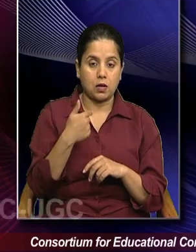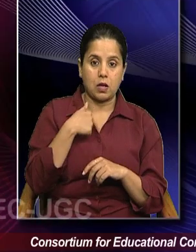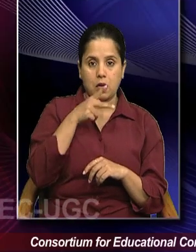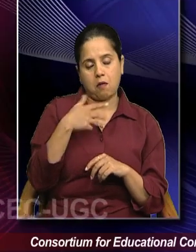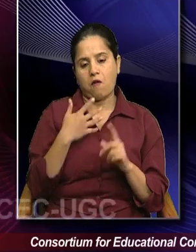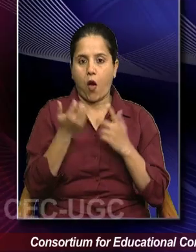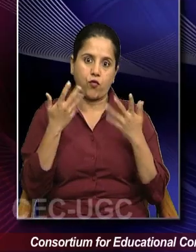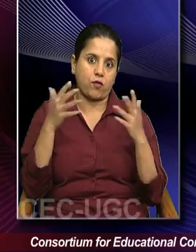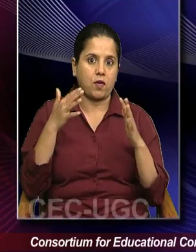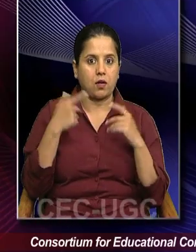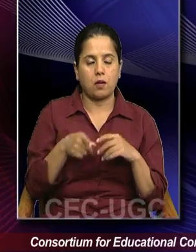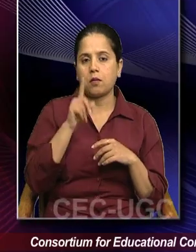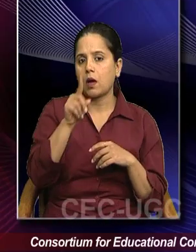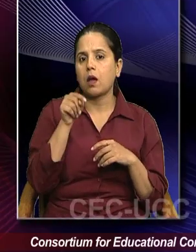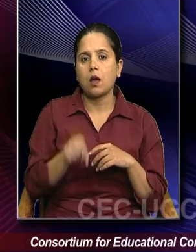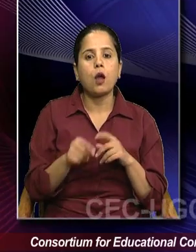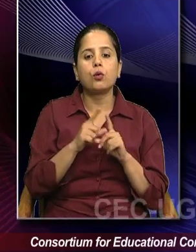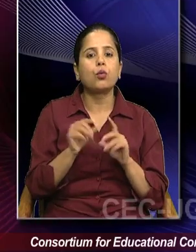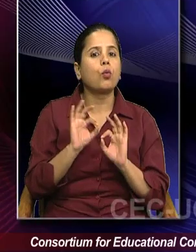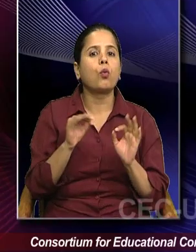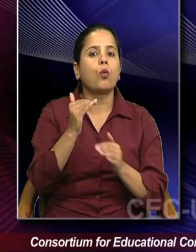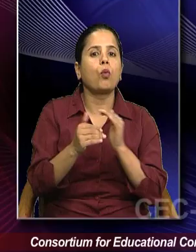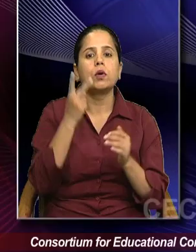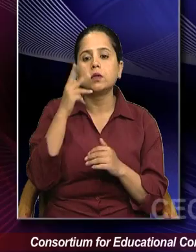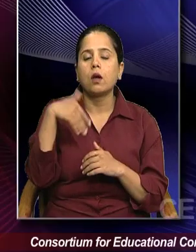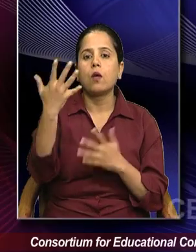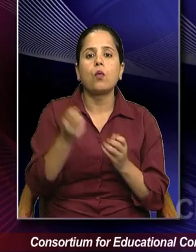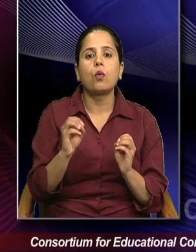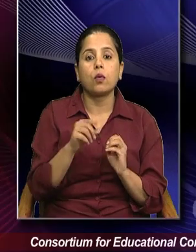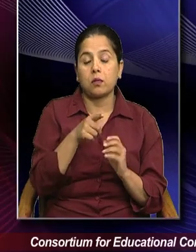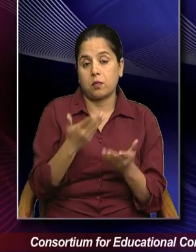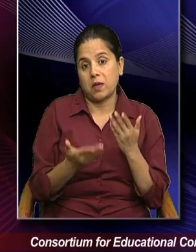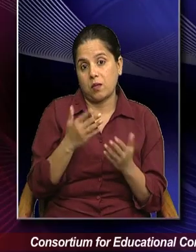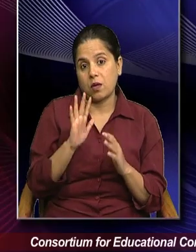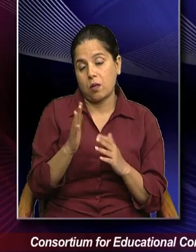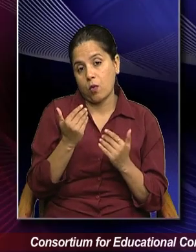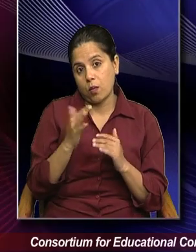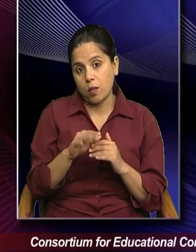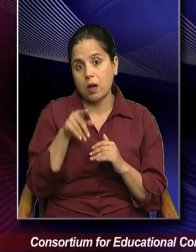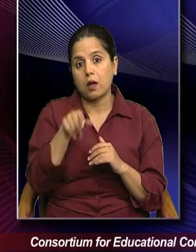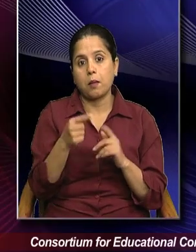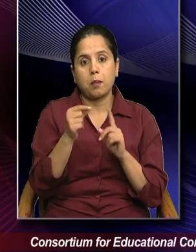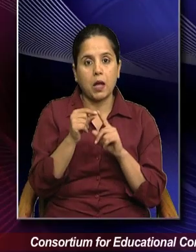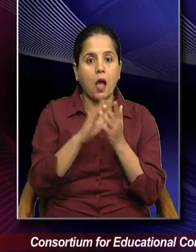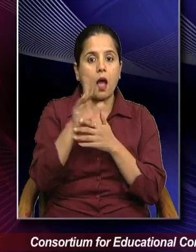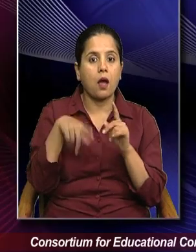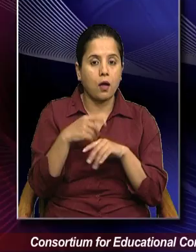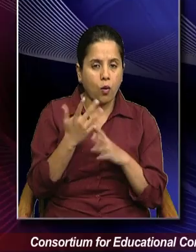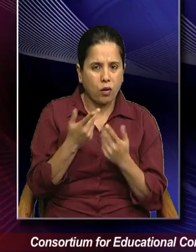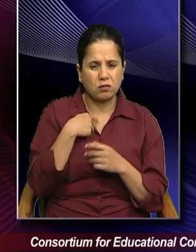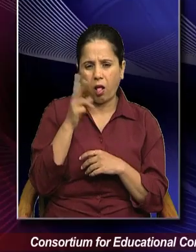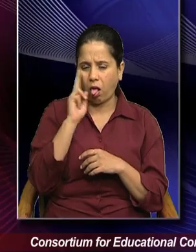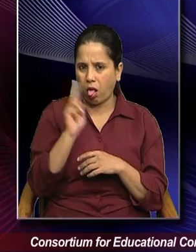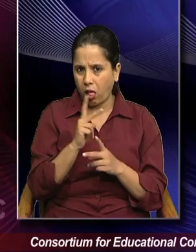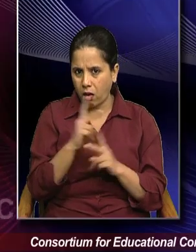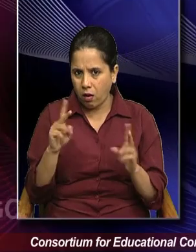found something they did not set out to look for, as this can be a sign of p-hacking or phishing